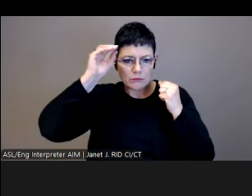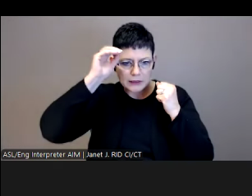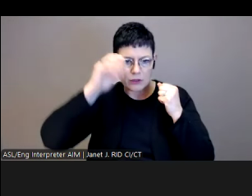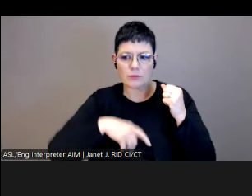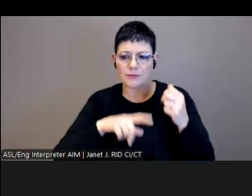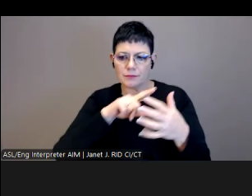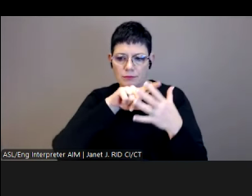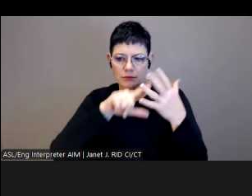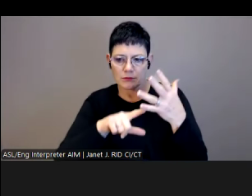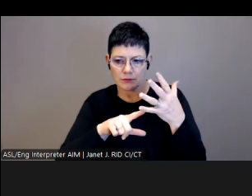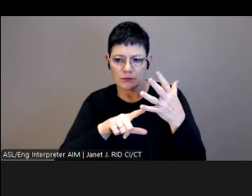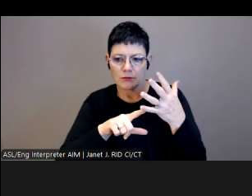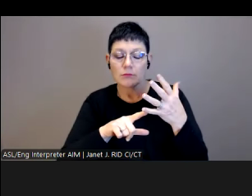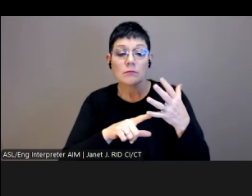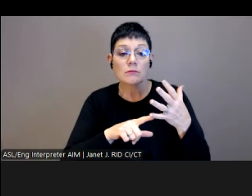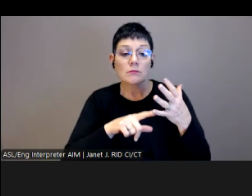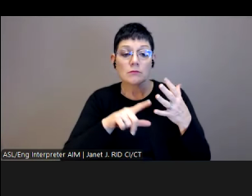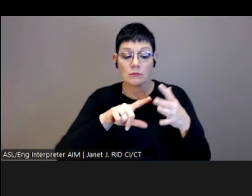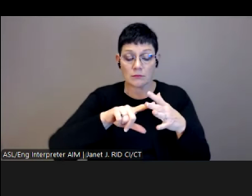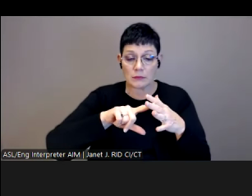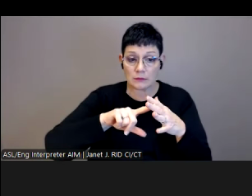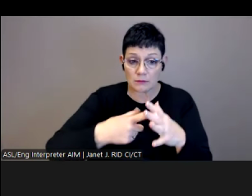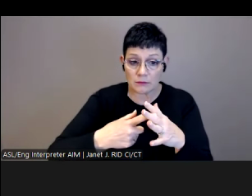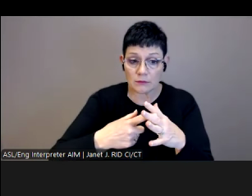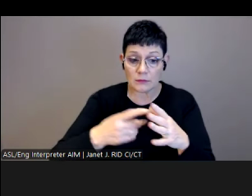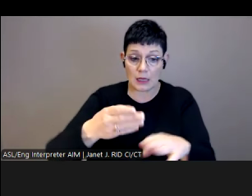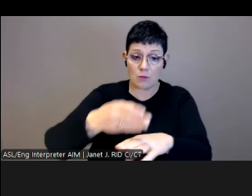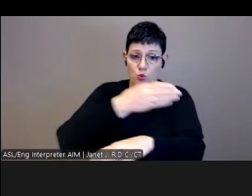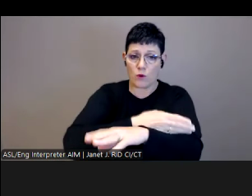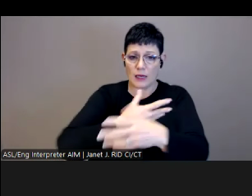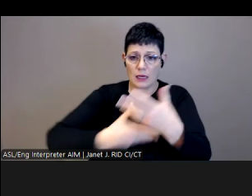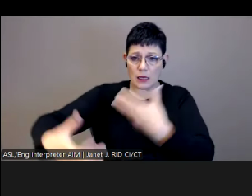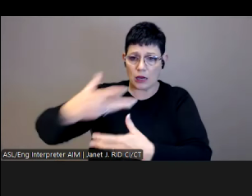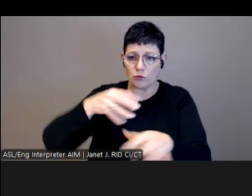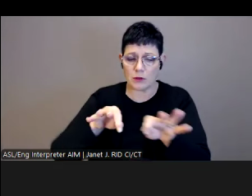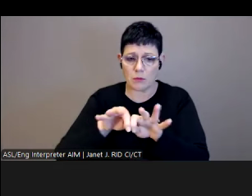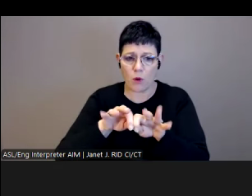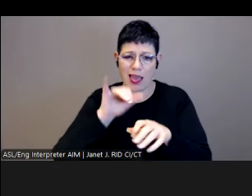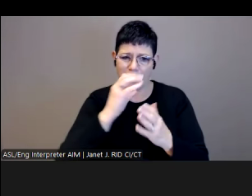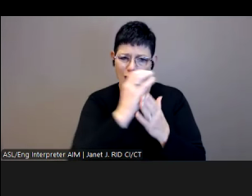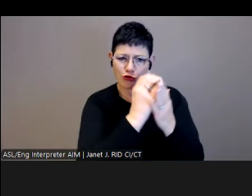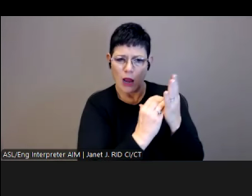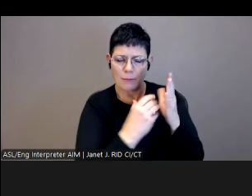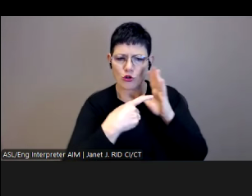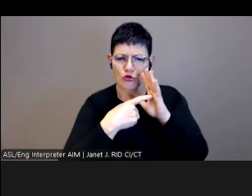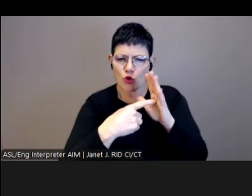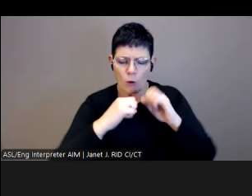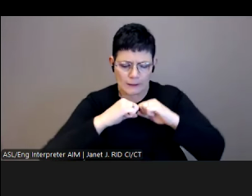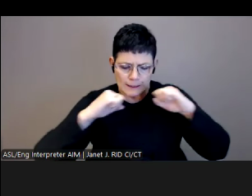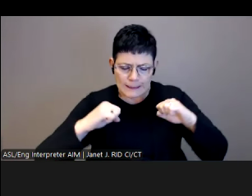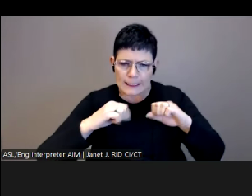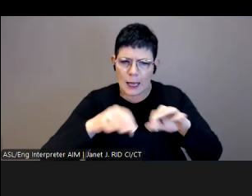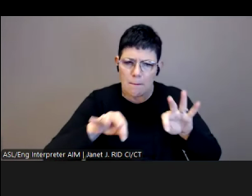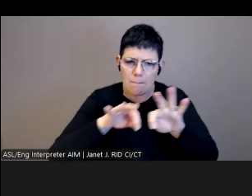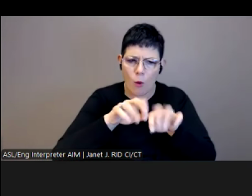final primary driver is implementing and continuously improving engagement. This chapter gets at those critical questions about